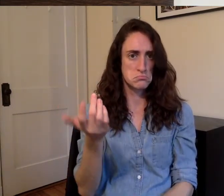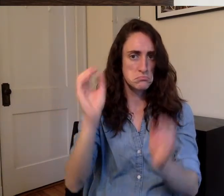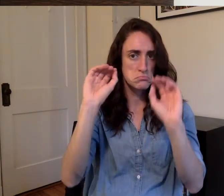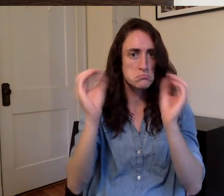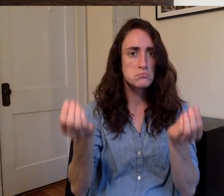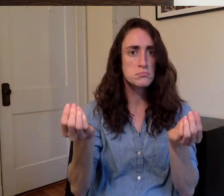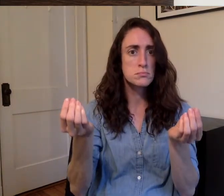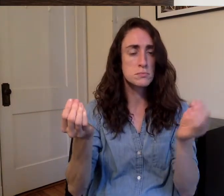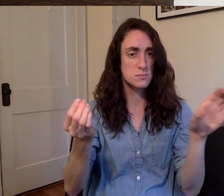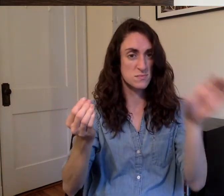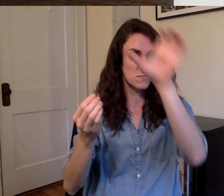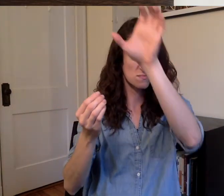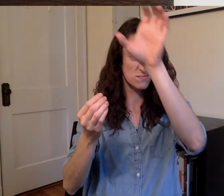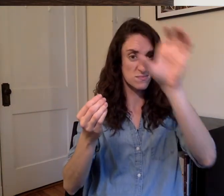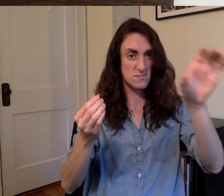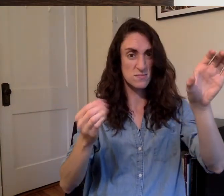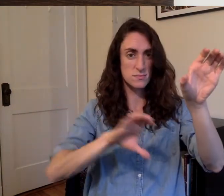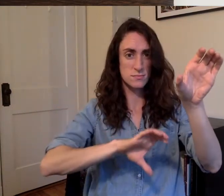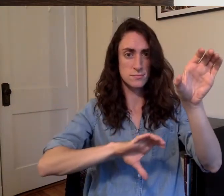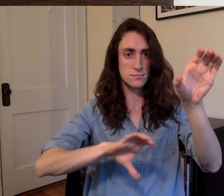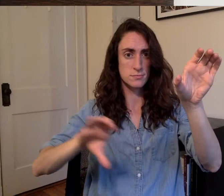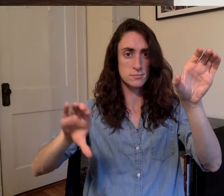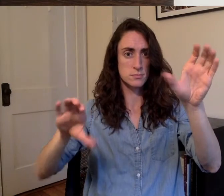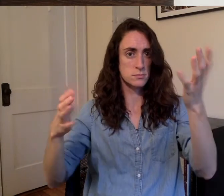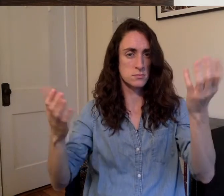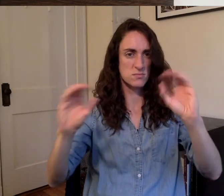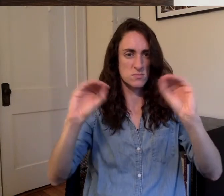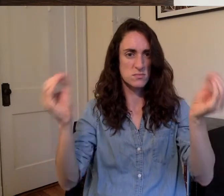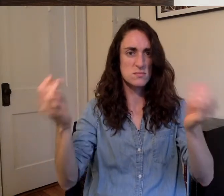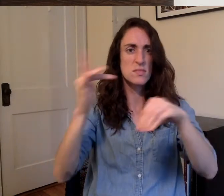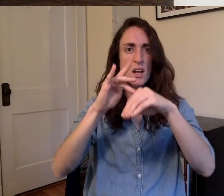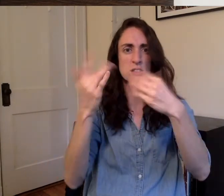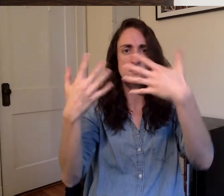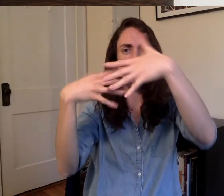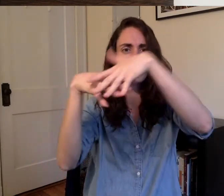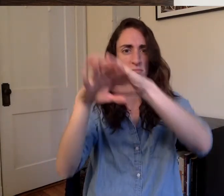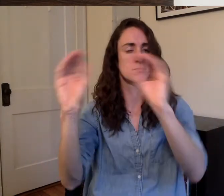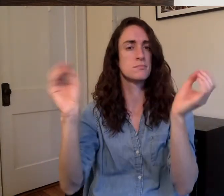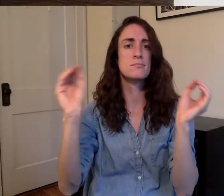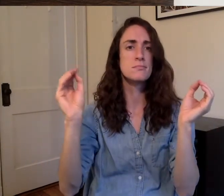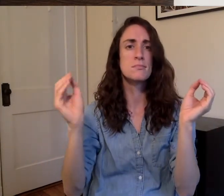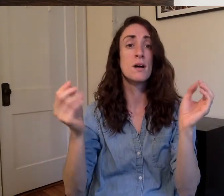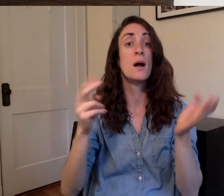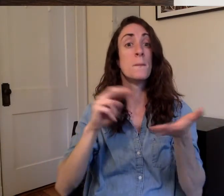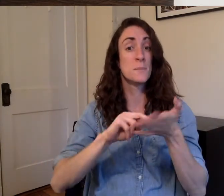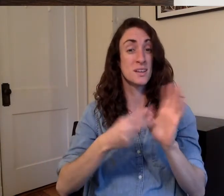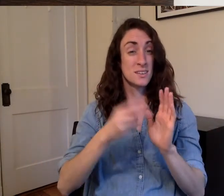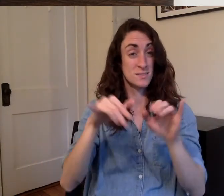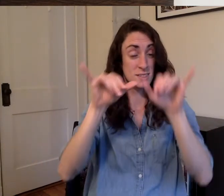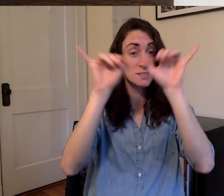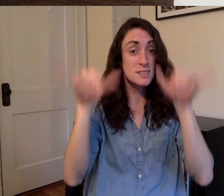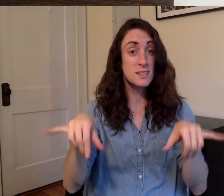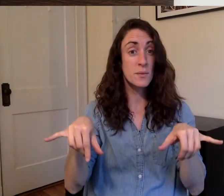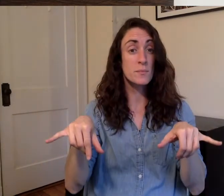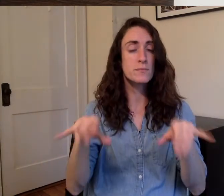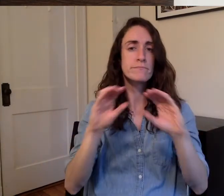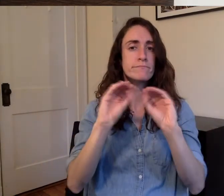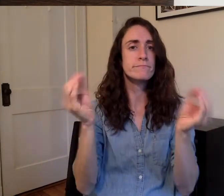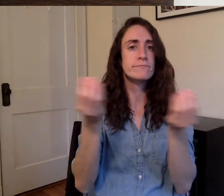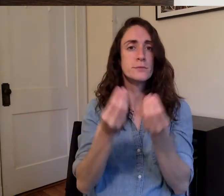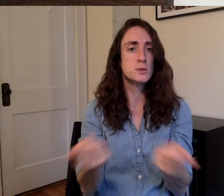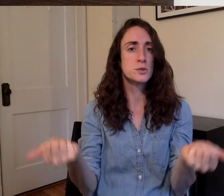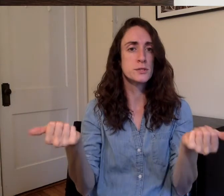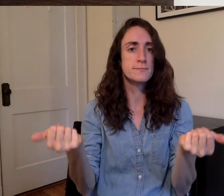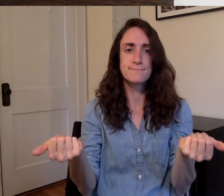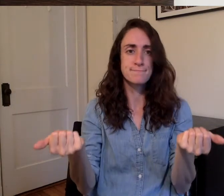And then we're looking for the overlap for our solution, but you can see there isn't any overlap. We've got these two shaded areas, top and bottom, and they never